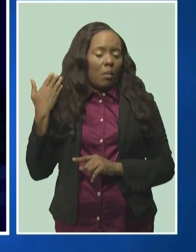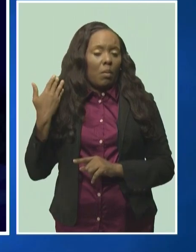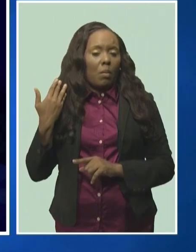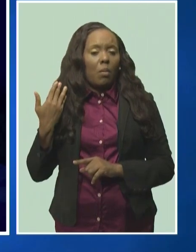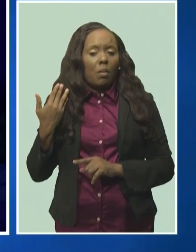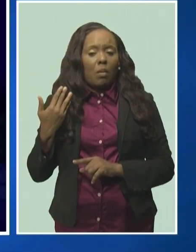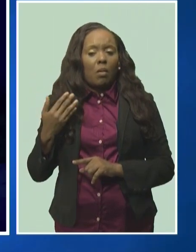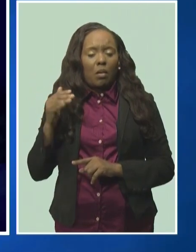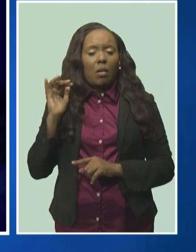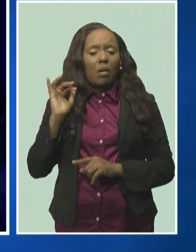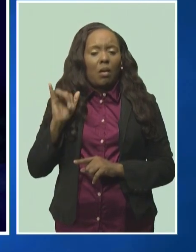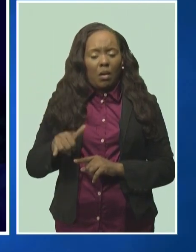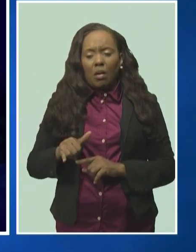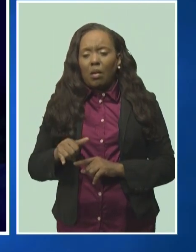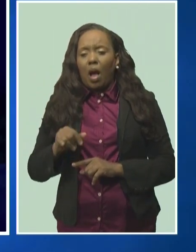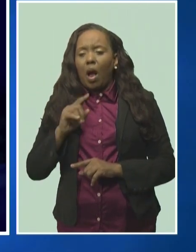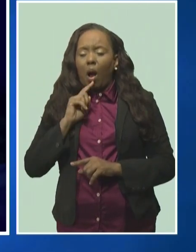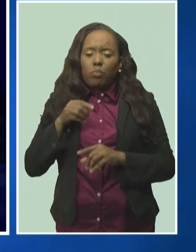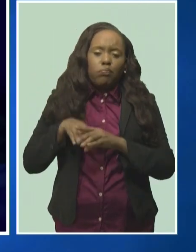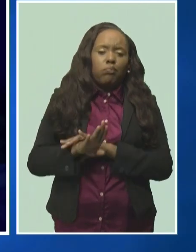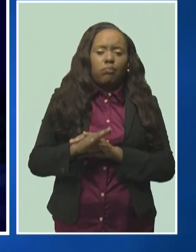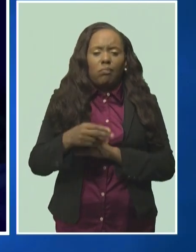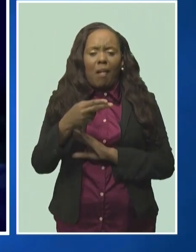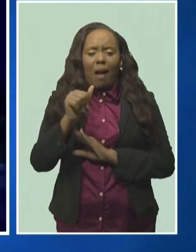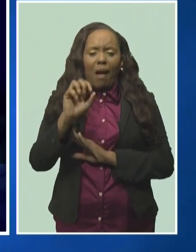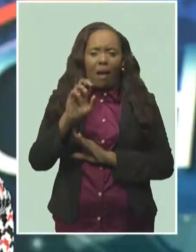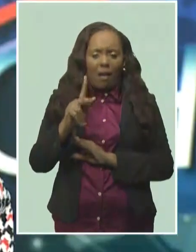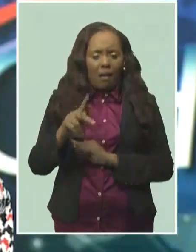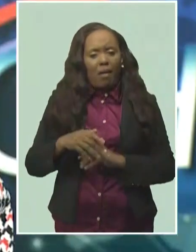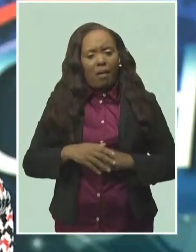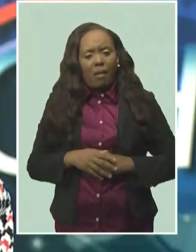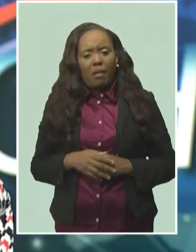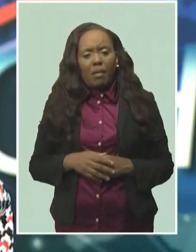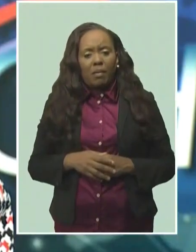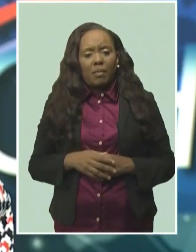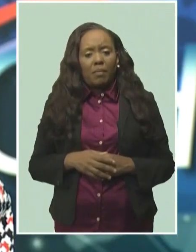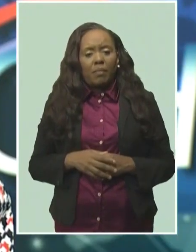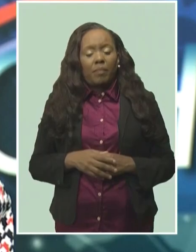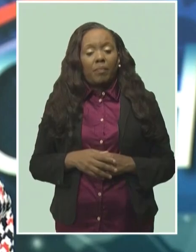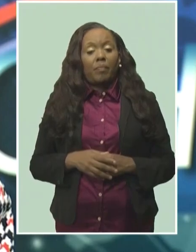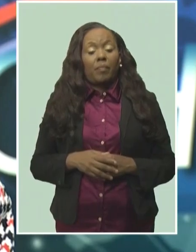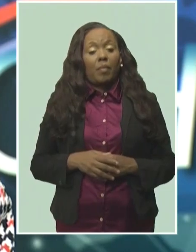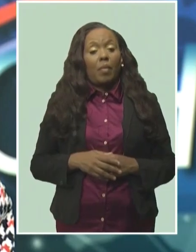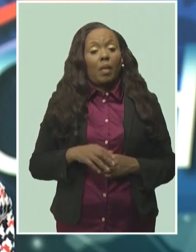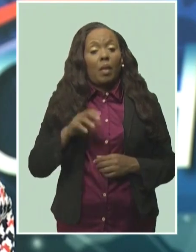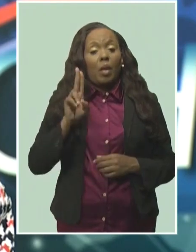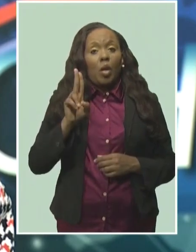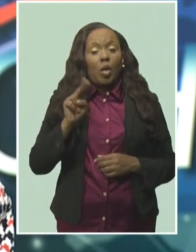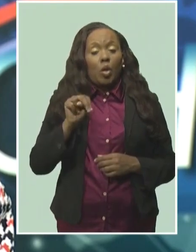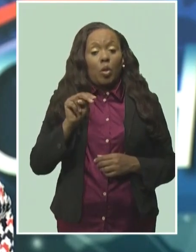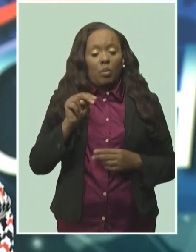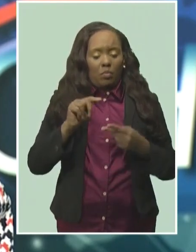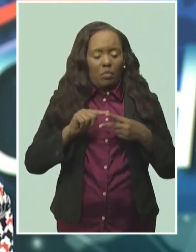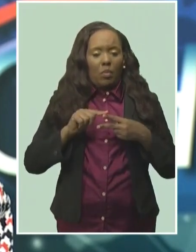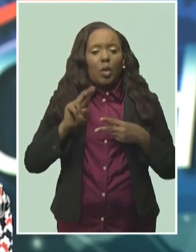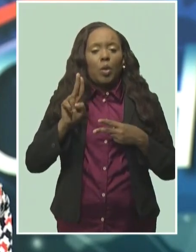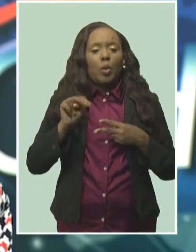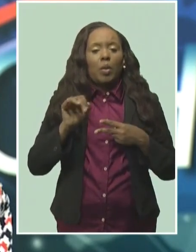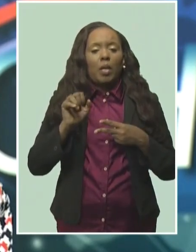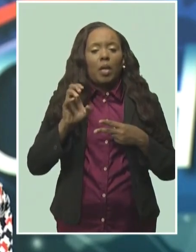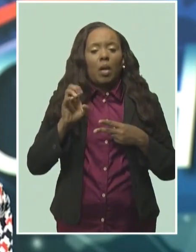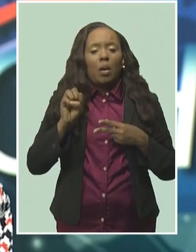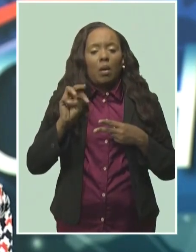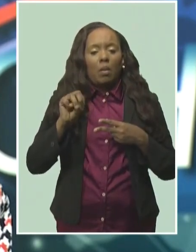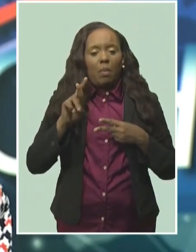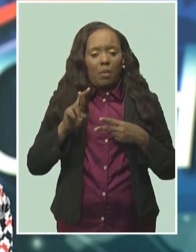breach that occurred on a third-party platform. The furniture and home appliance dealer has since closed the platform,